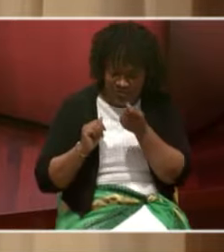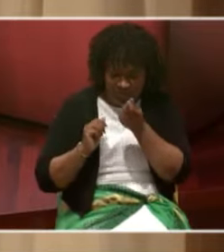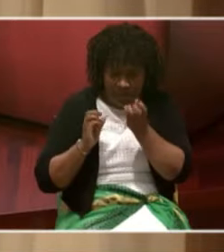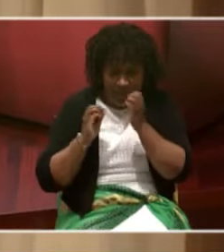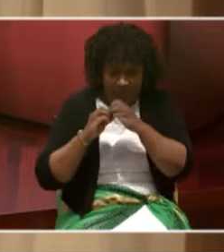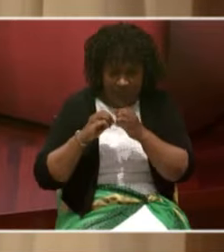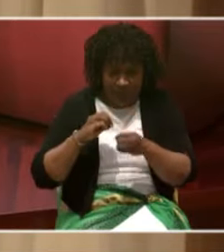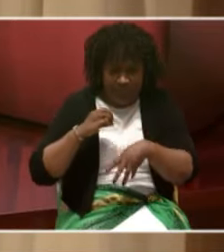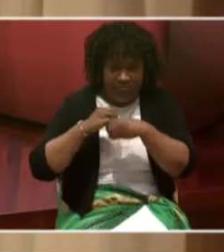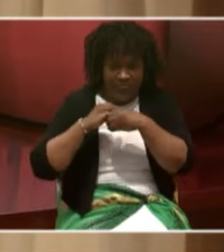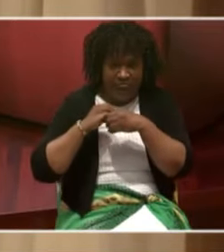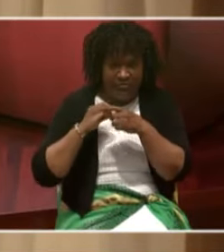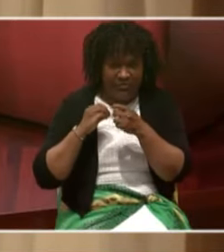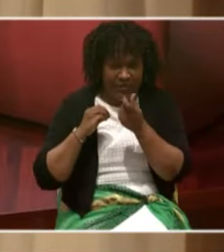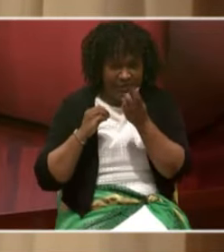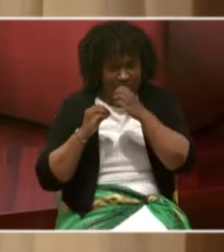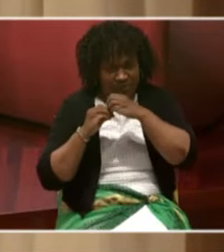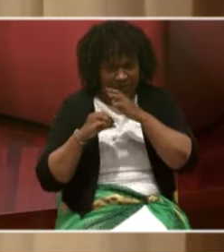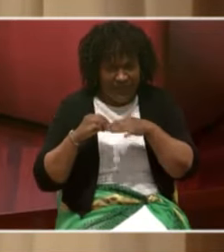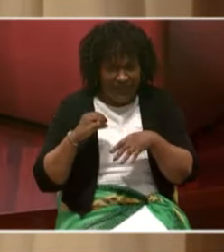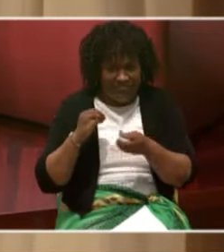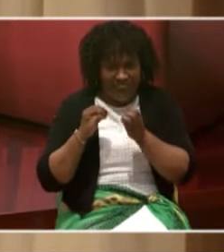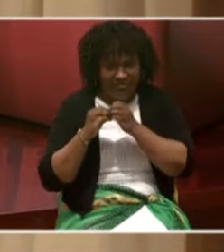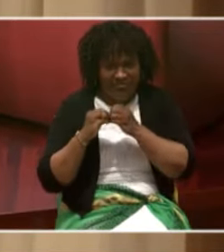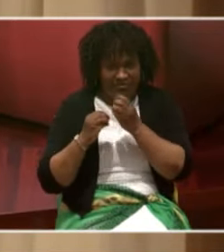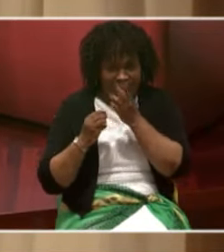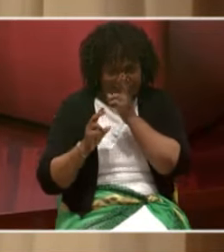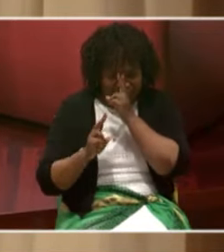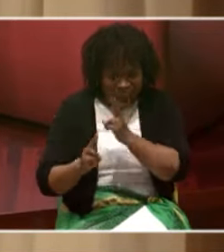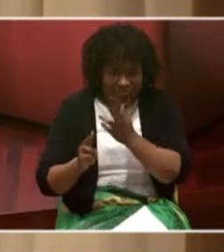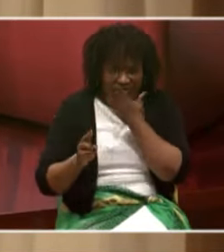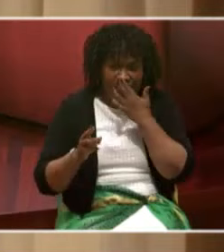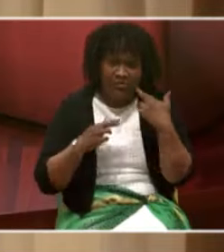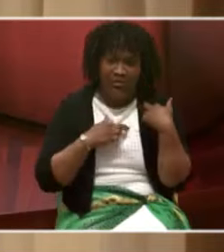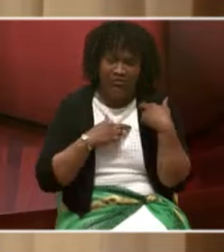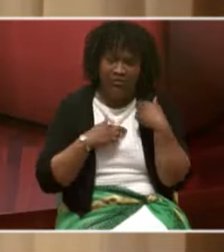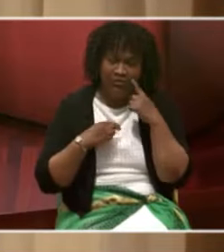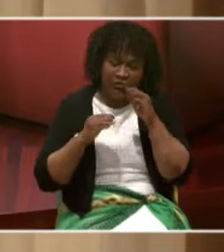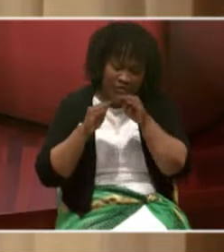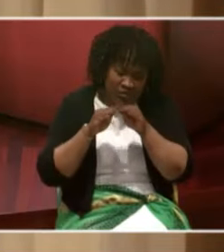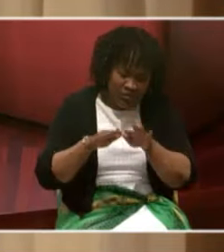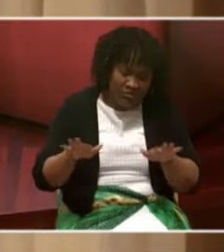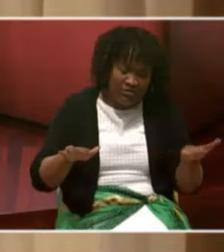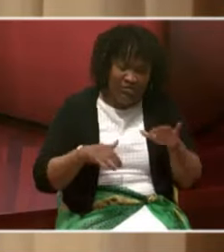only a step or two apart, is a spigot. More color.